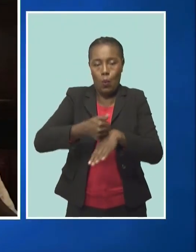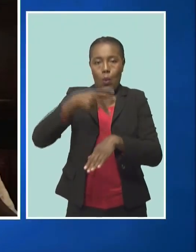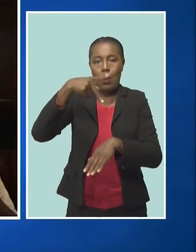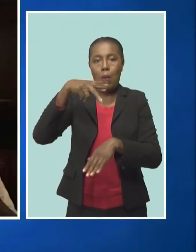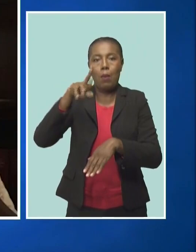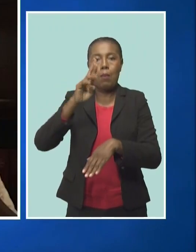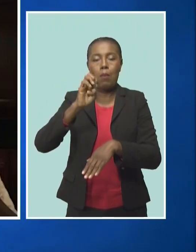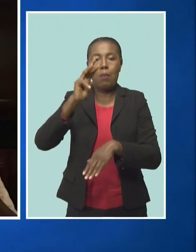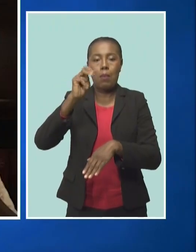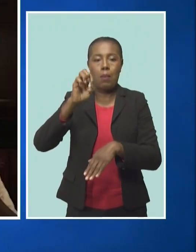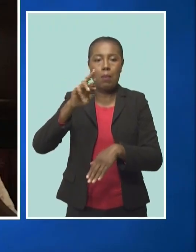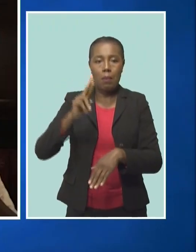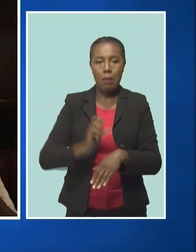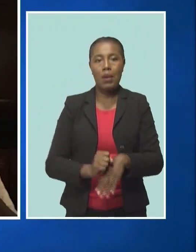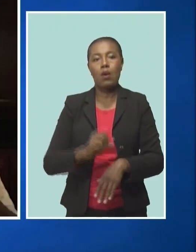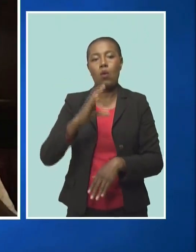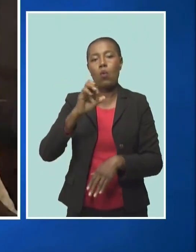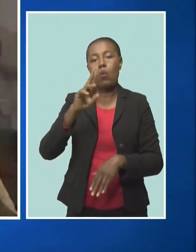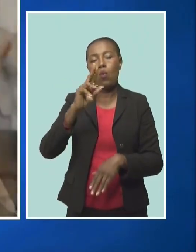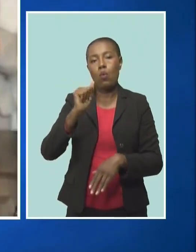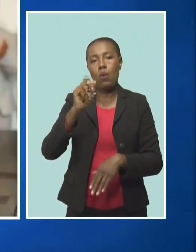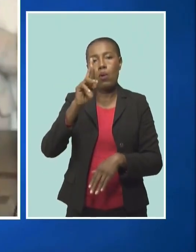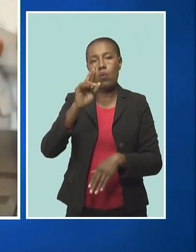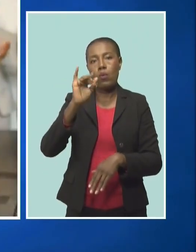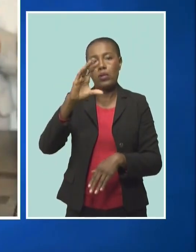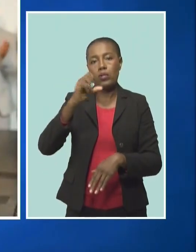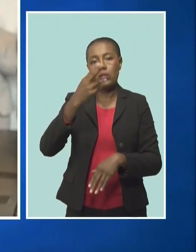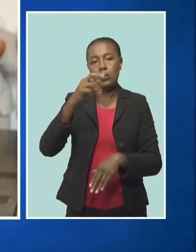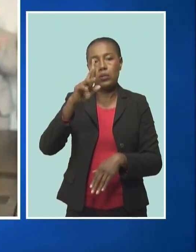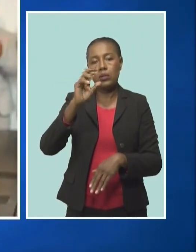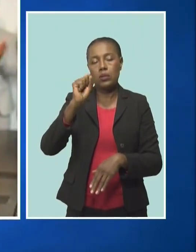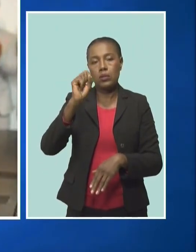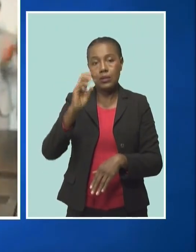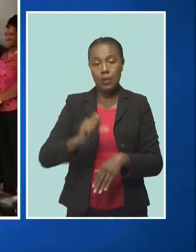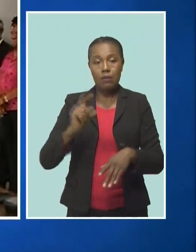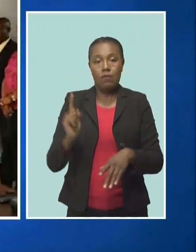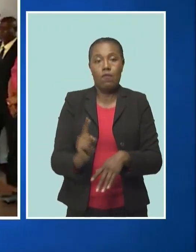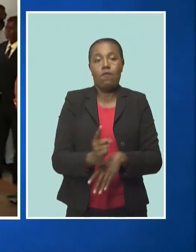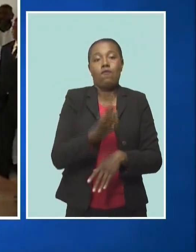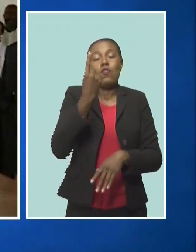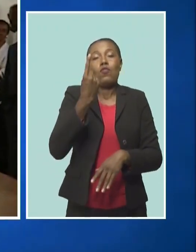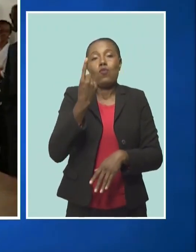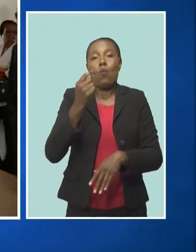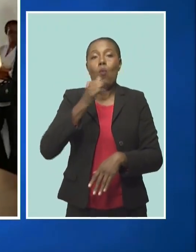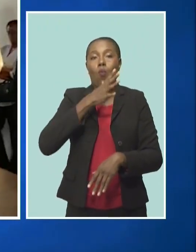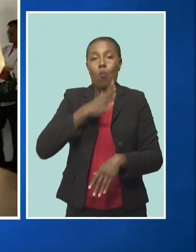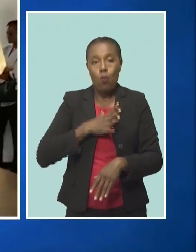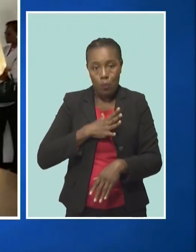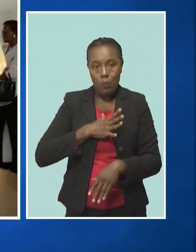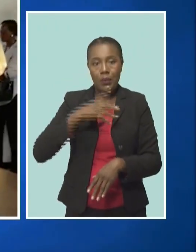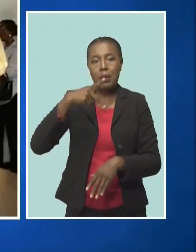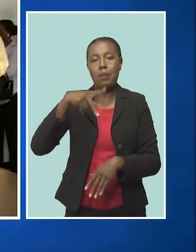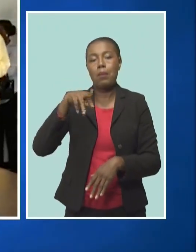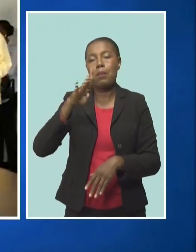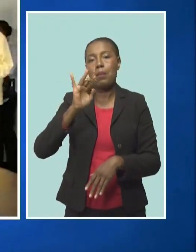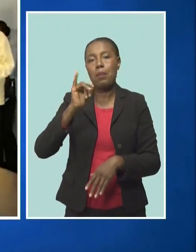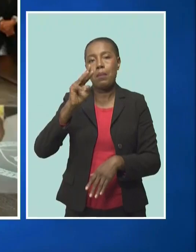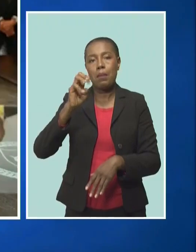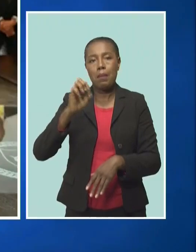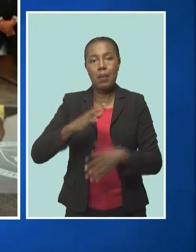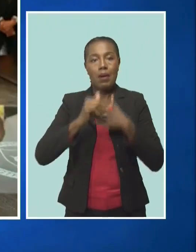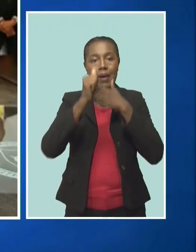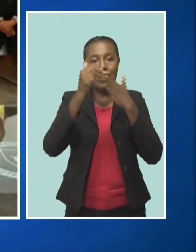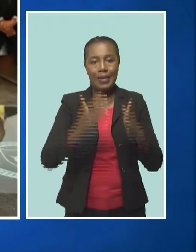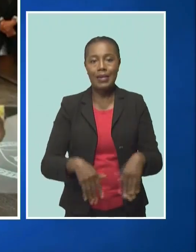history, becoming the territory's first female premier, leading her Anguilla United Front to victory in the recent